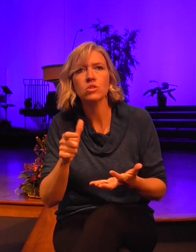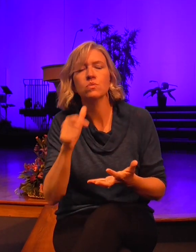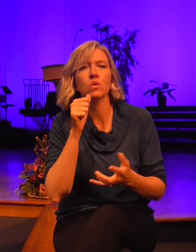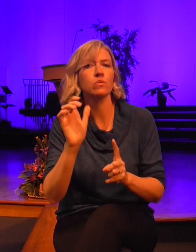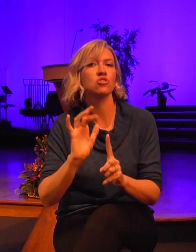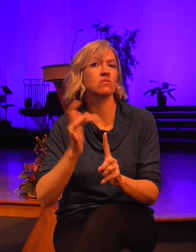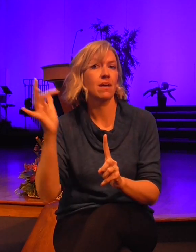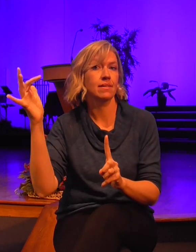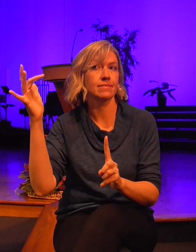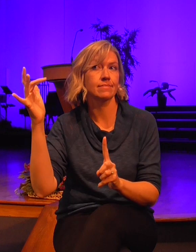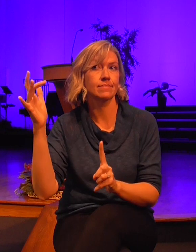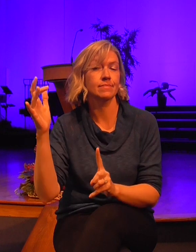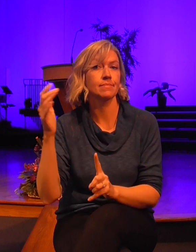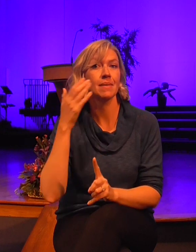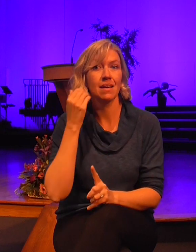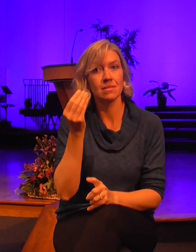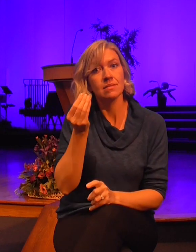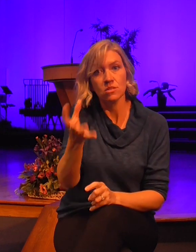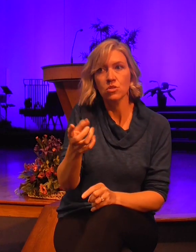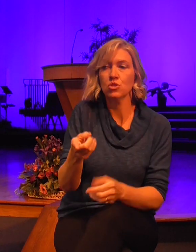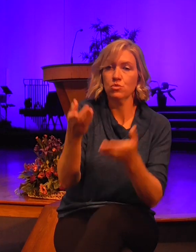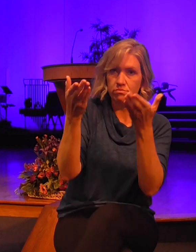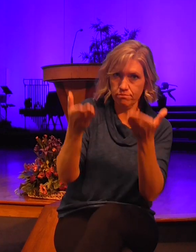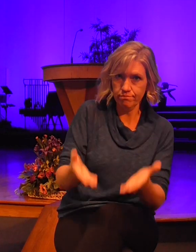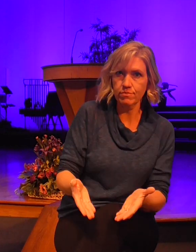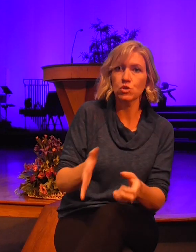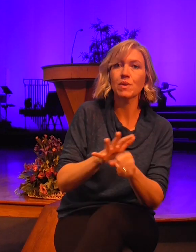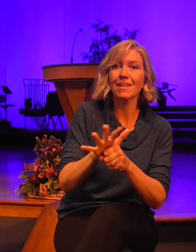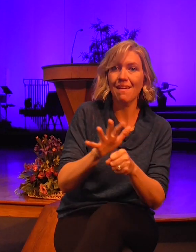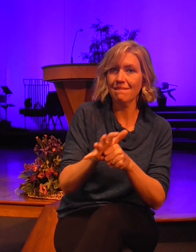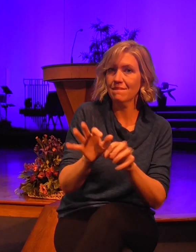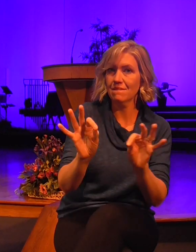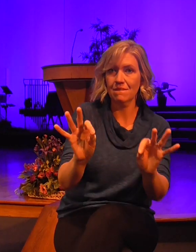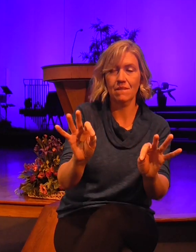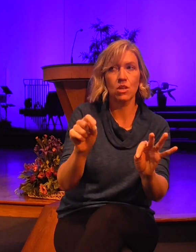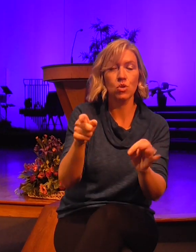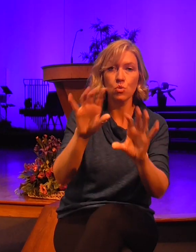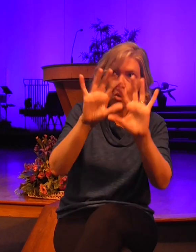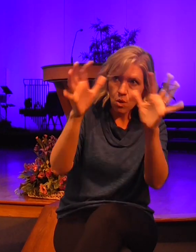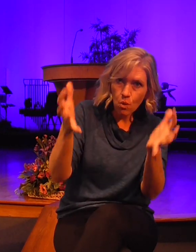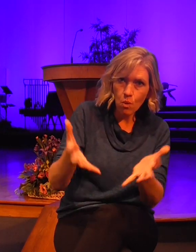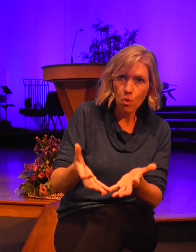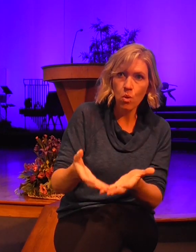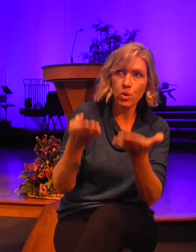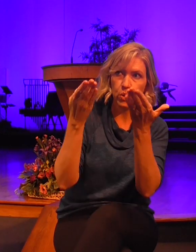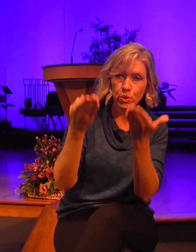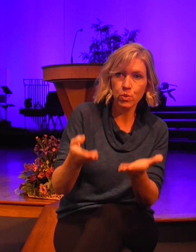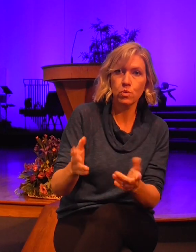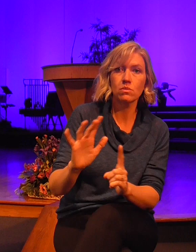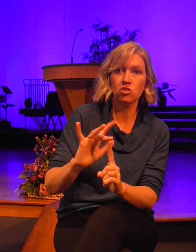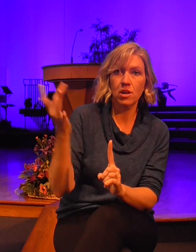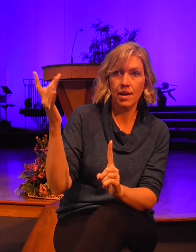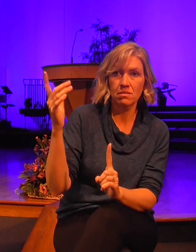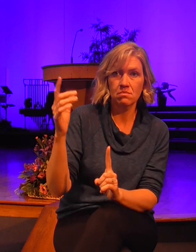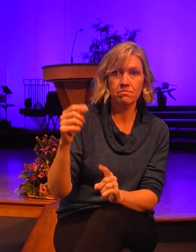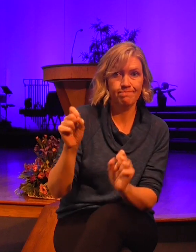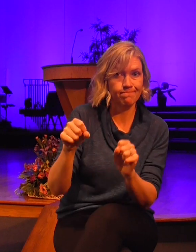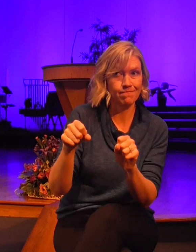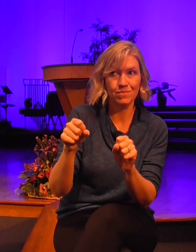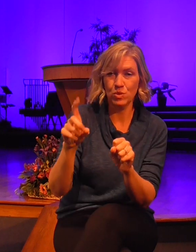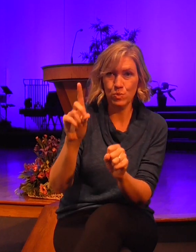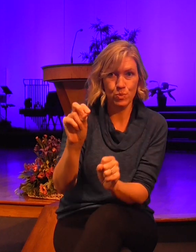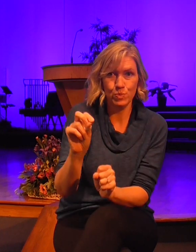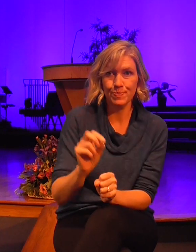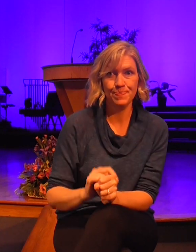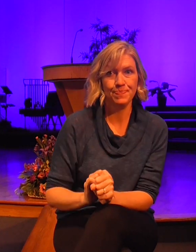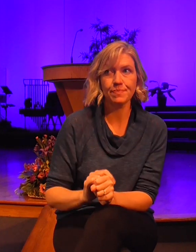shine, because you are enough. You are whole. You do shine. And remembering